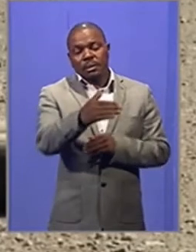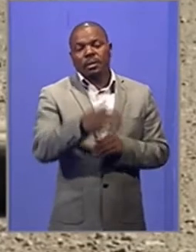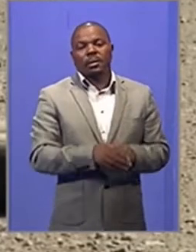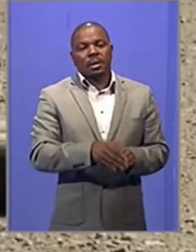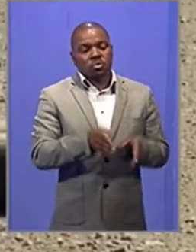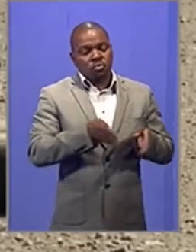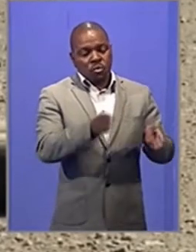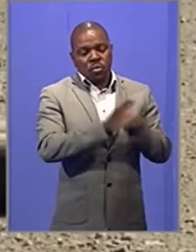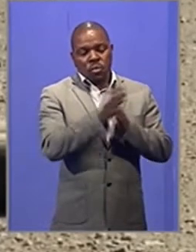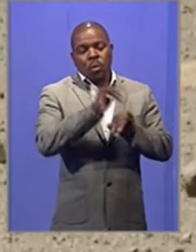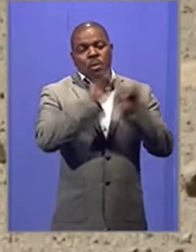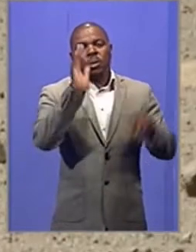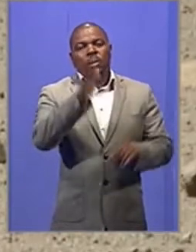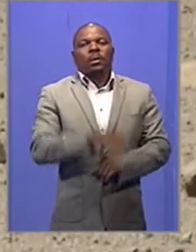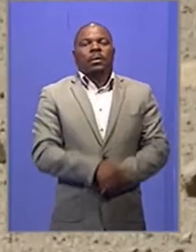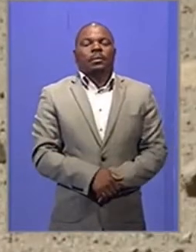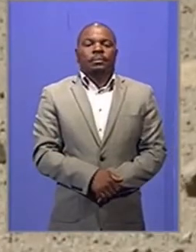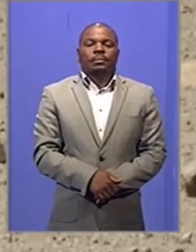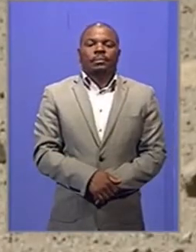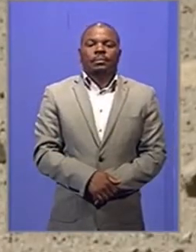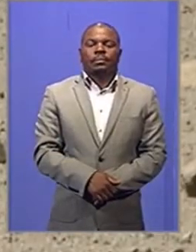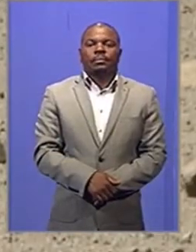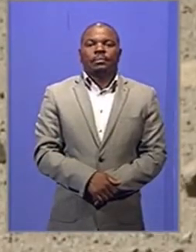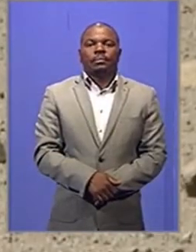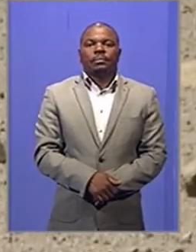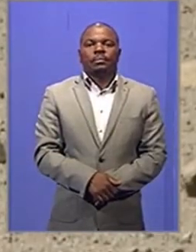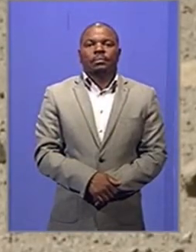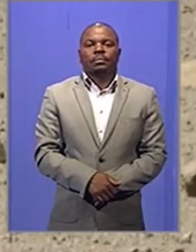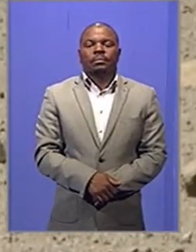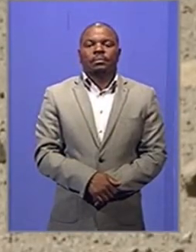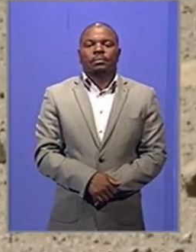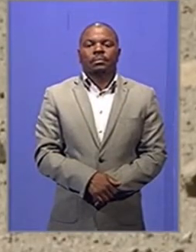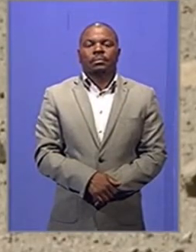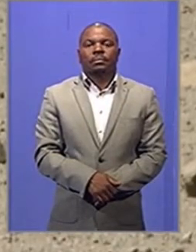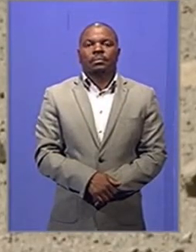le mebila. Makhala Masiteng, SABC News, Free State.